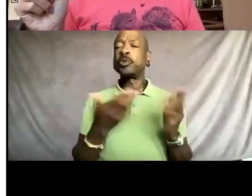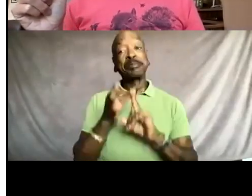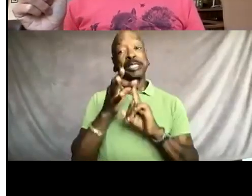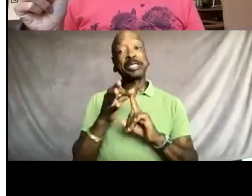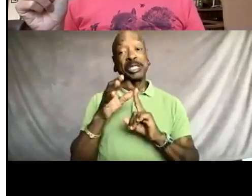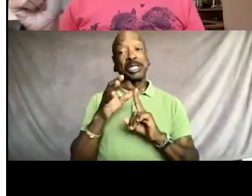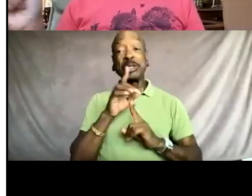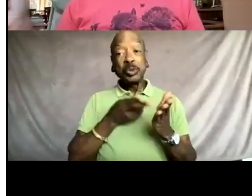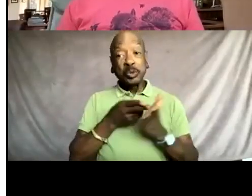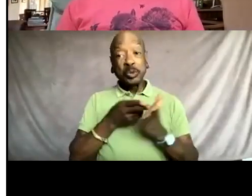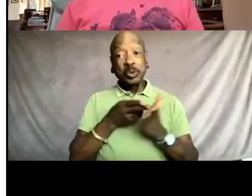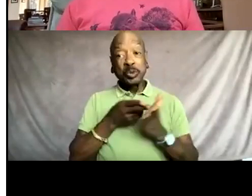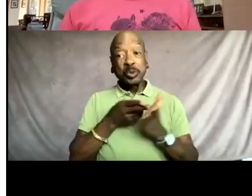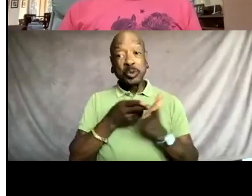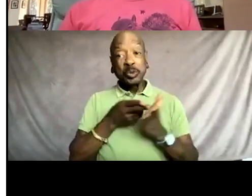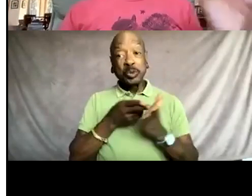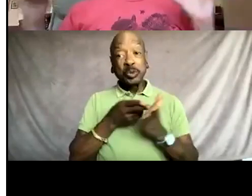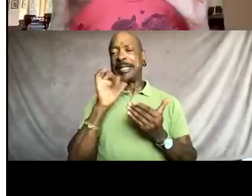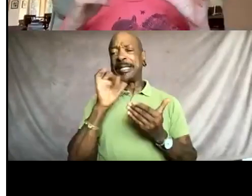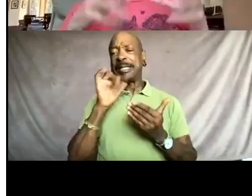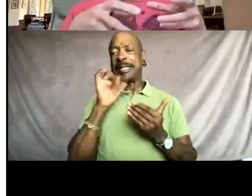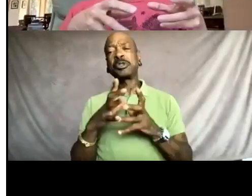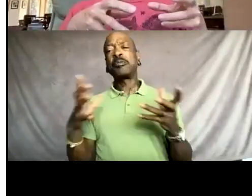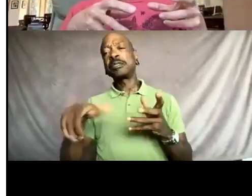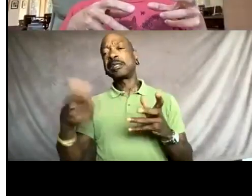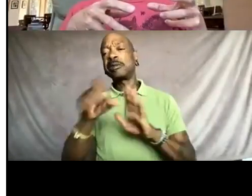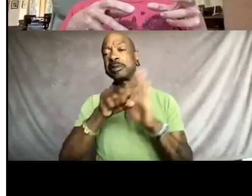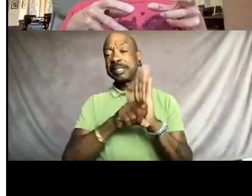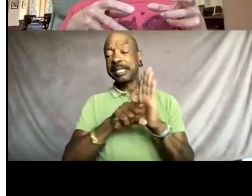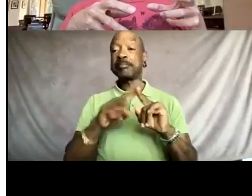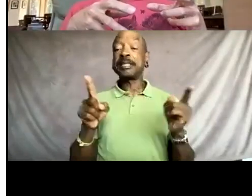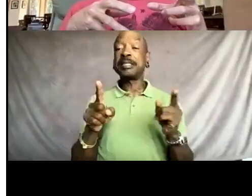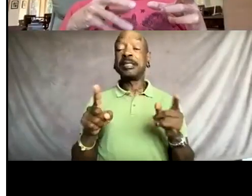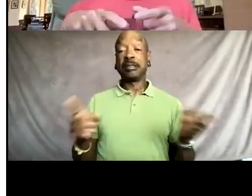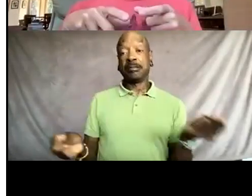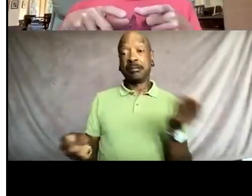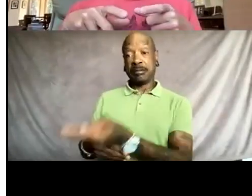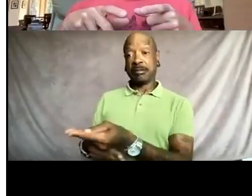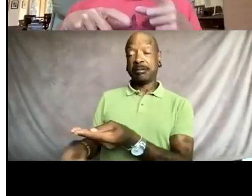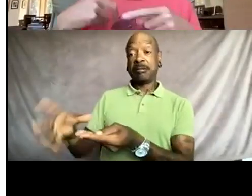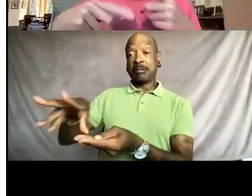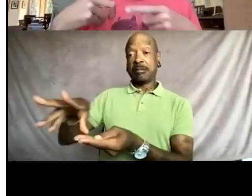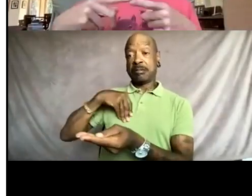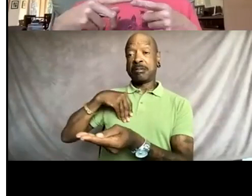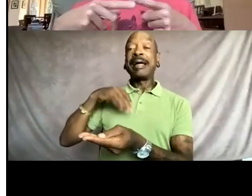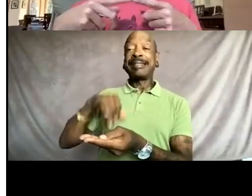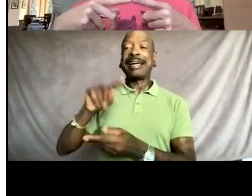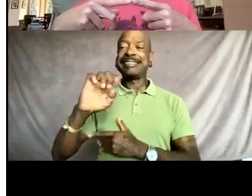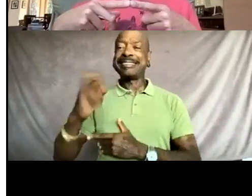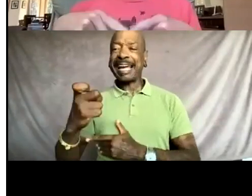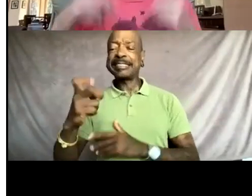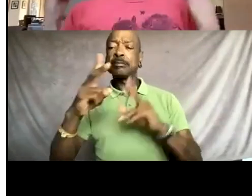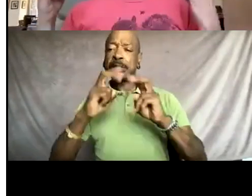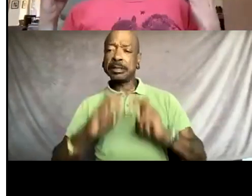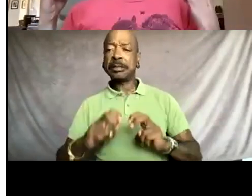actually true in as many other states, but anytime ownership changes in California, the tax assessor comes and reassesses the property. And so